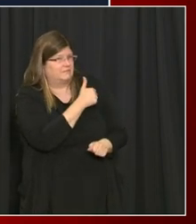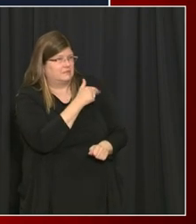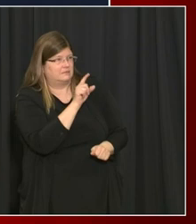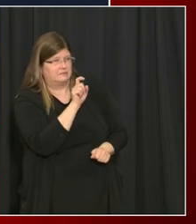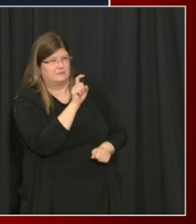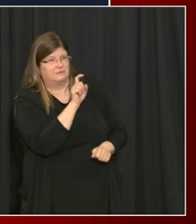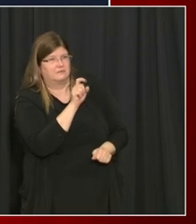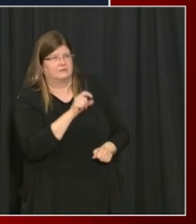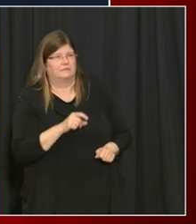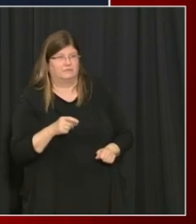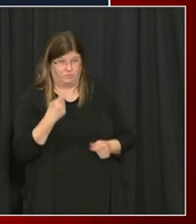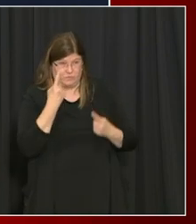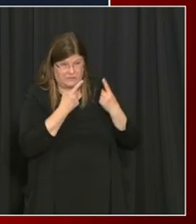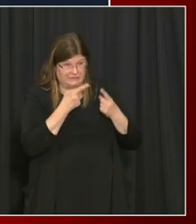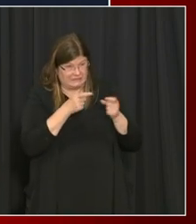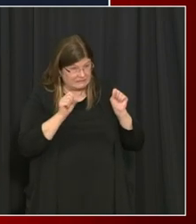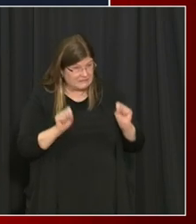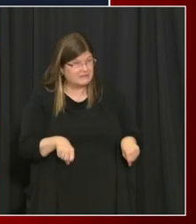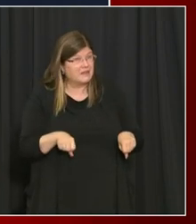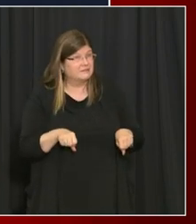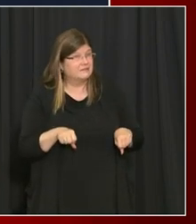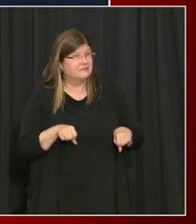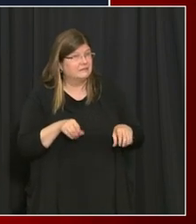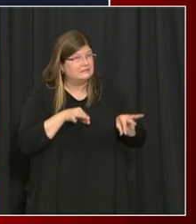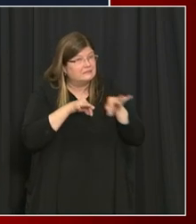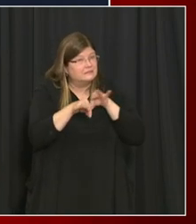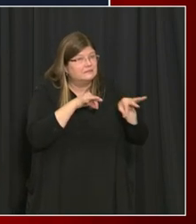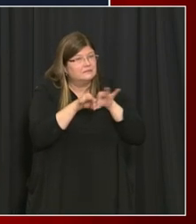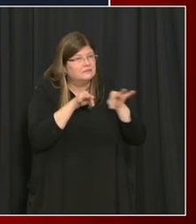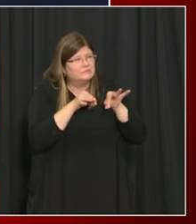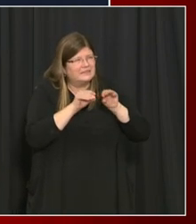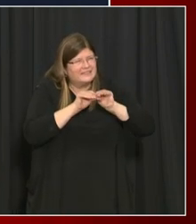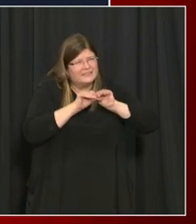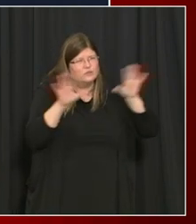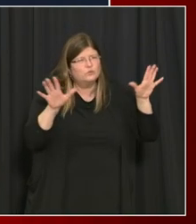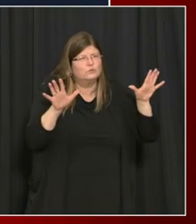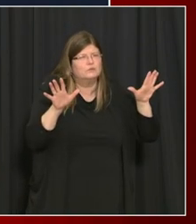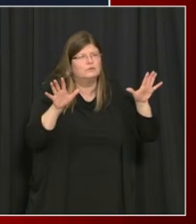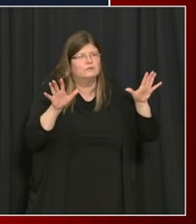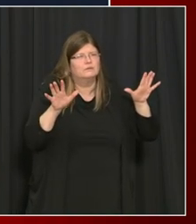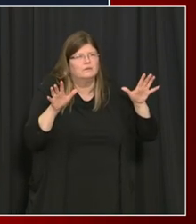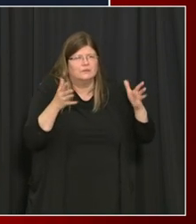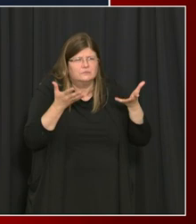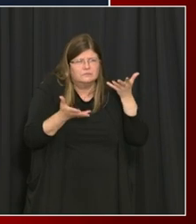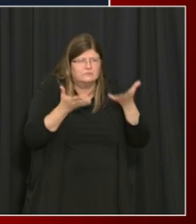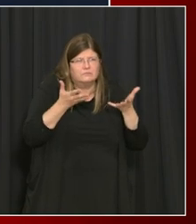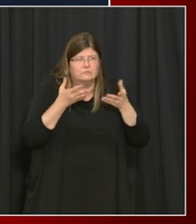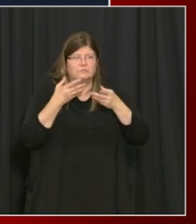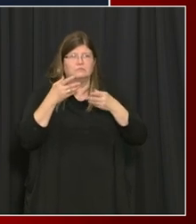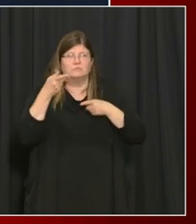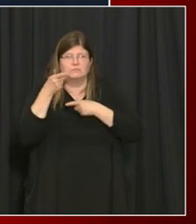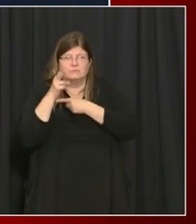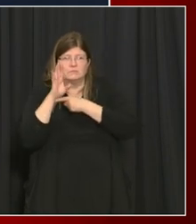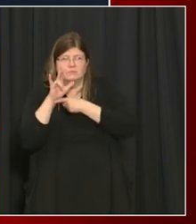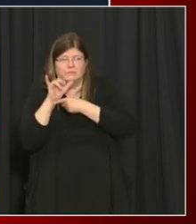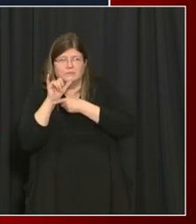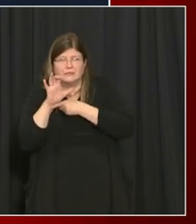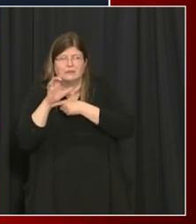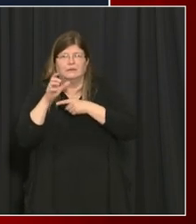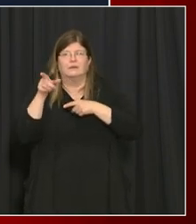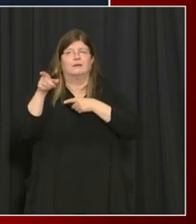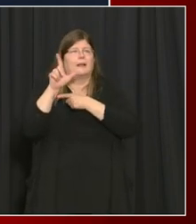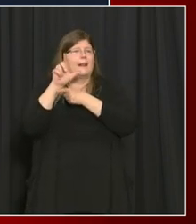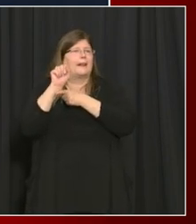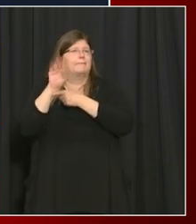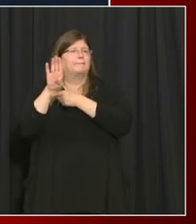But I wonder if you could kind of detail sort of where things are on both the public directed labs and the private labs to the extent